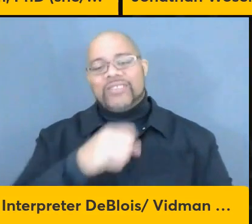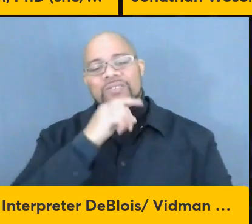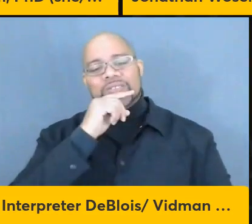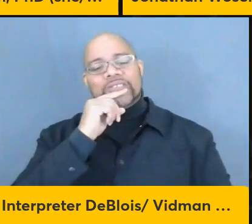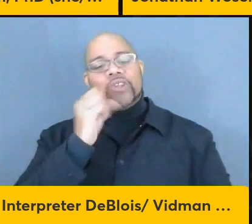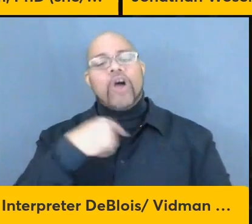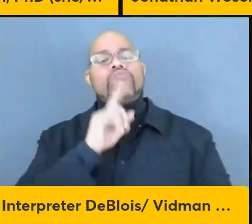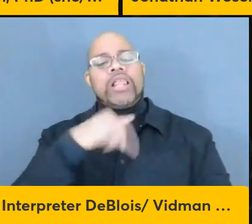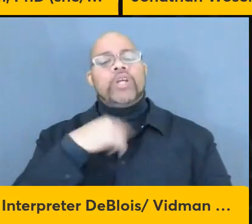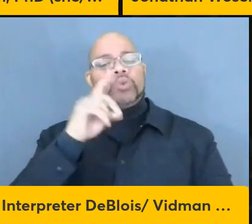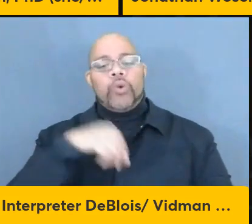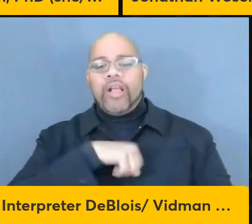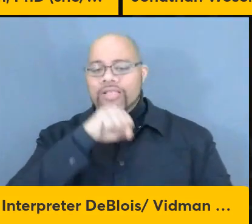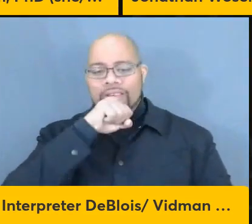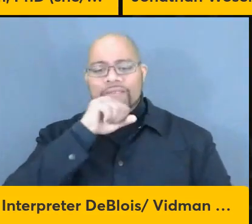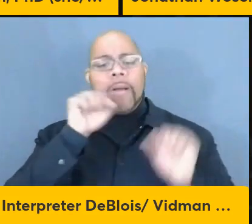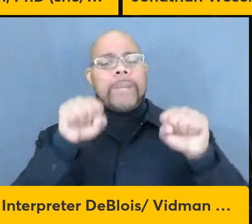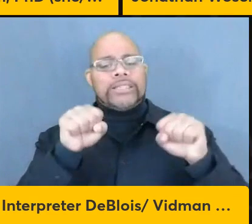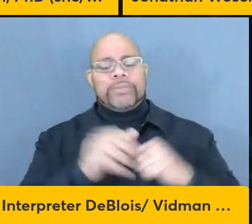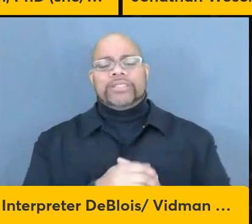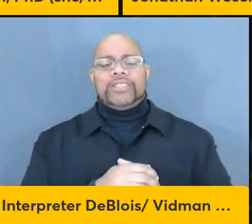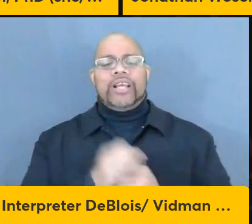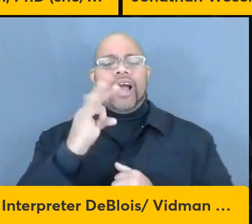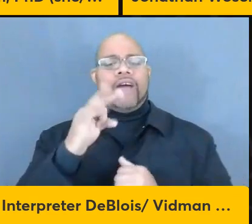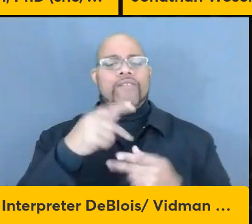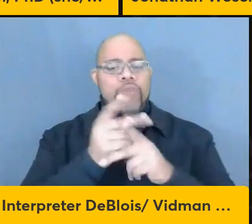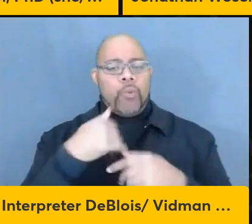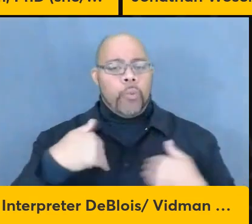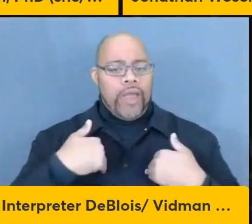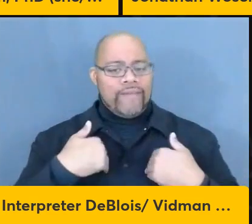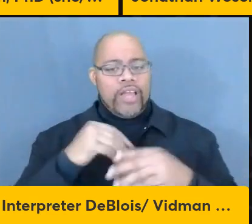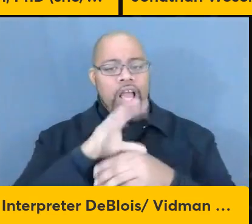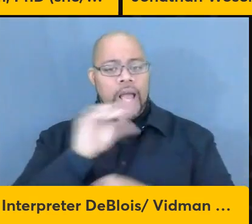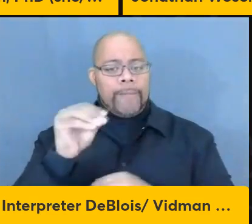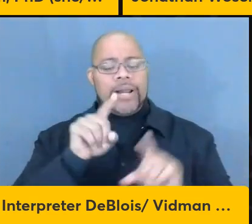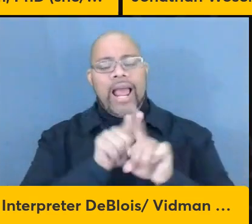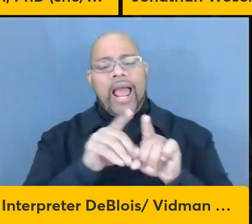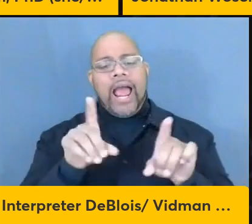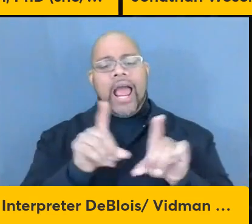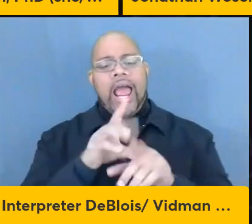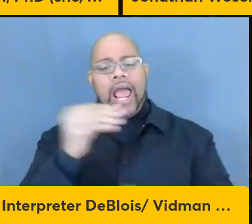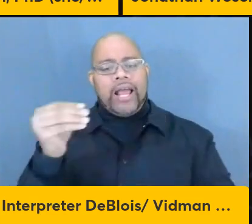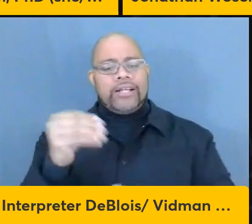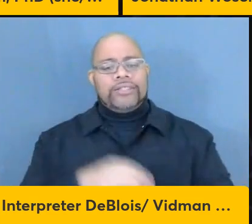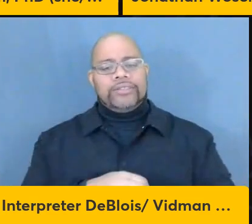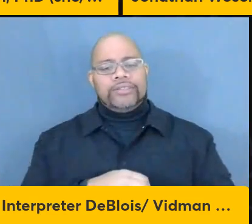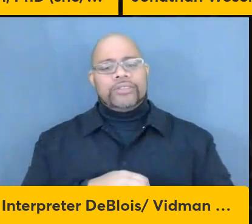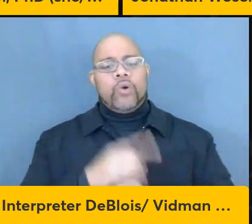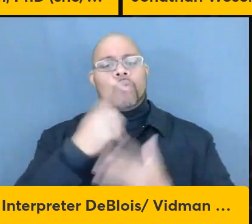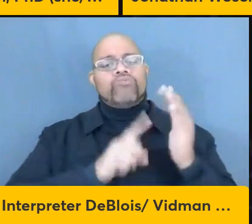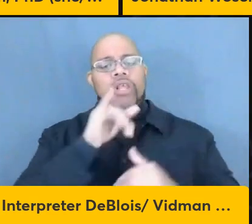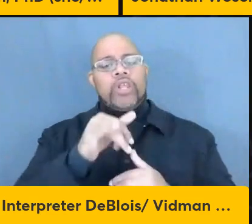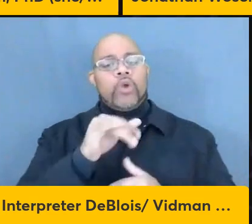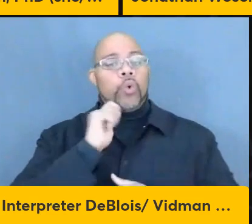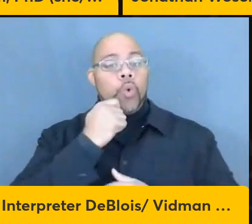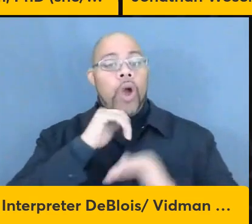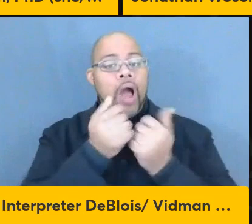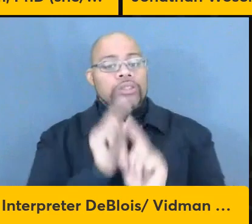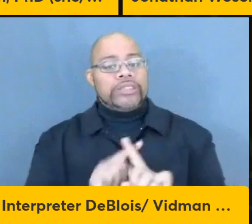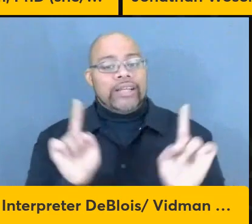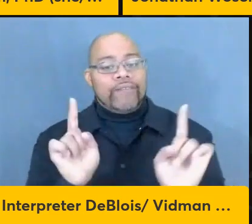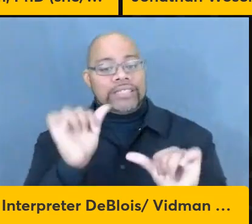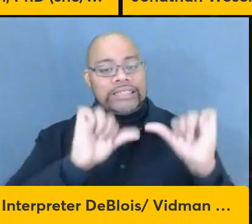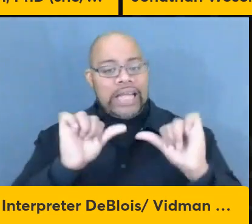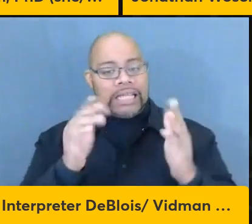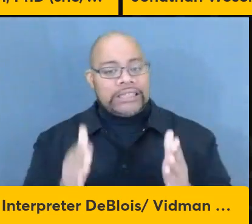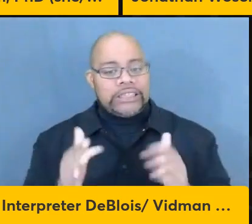I really do love the possibilities of the product we have at our company, and how what's really cool is how different